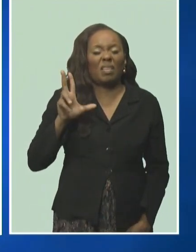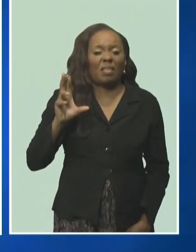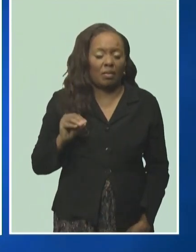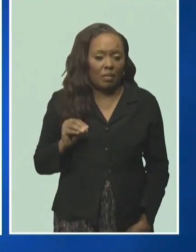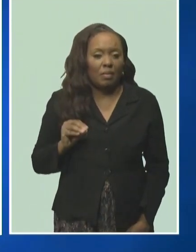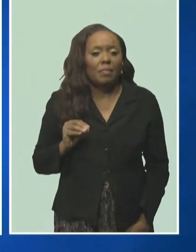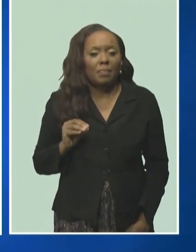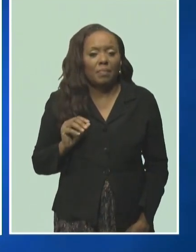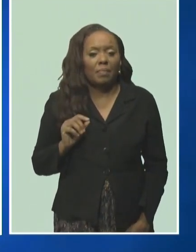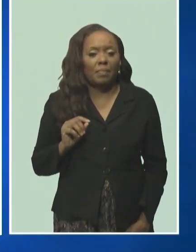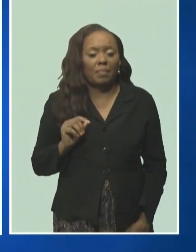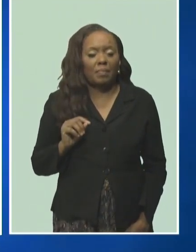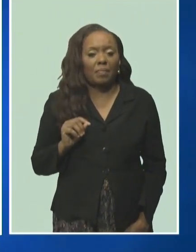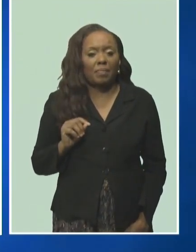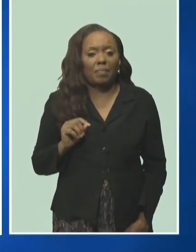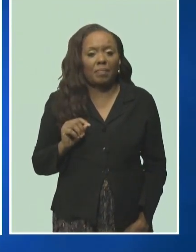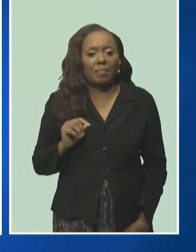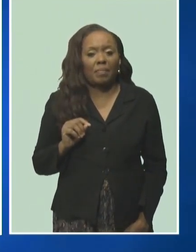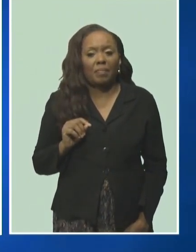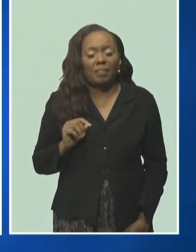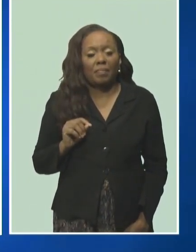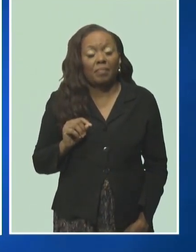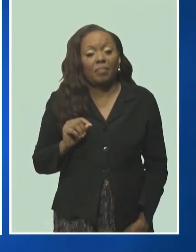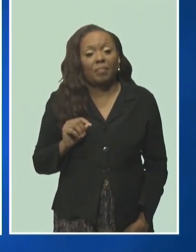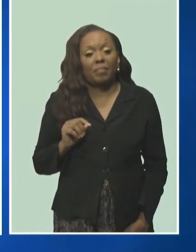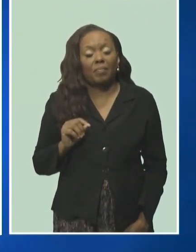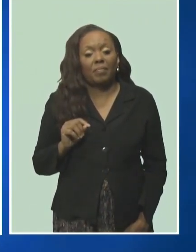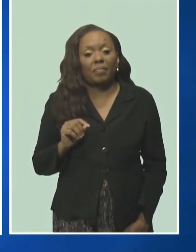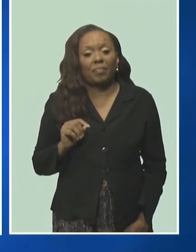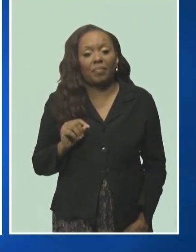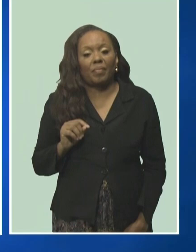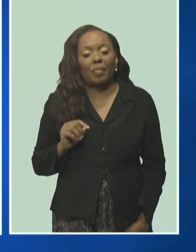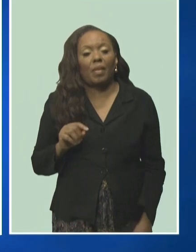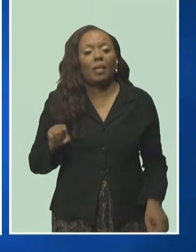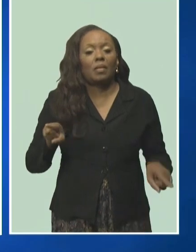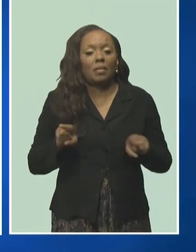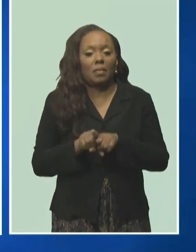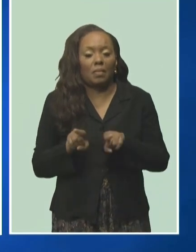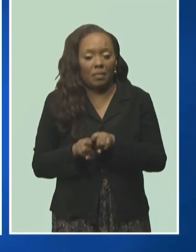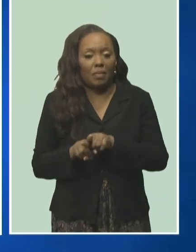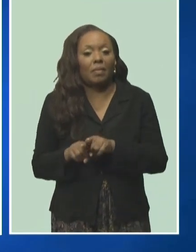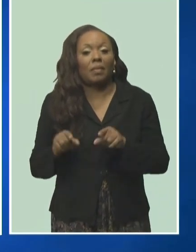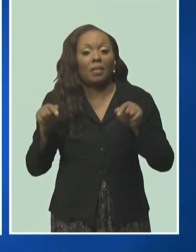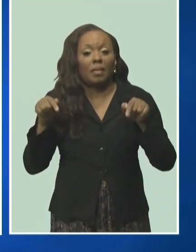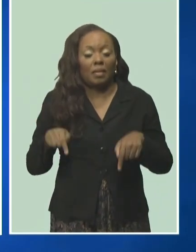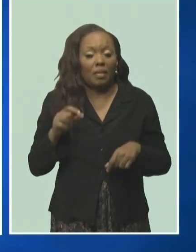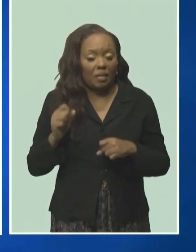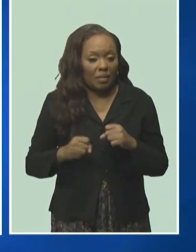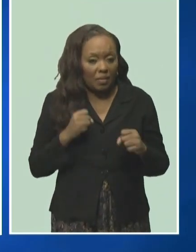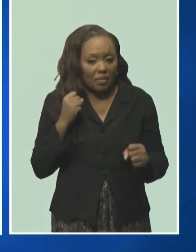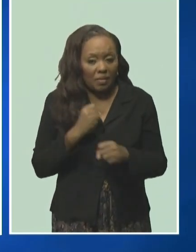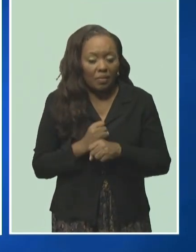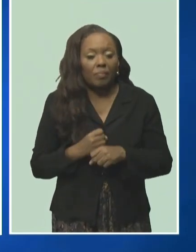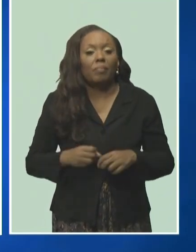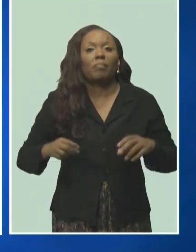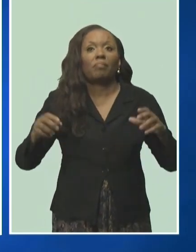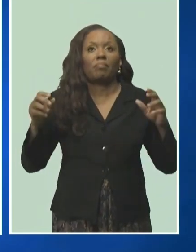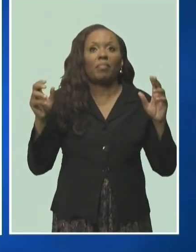p.m. And deliberately again, this year, it is based on a theme